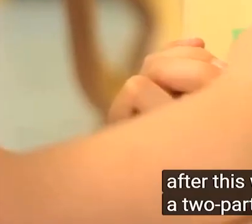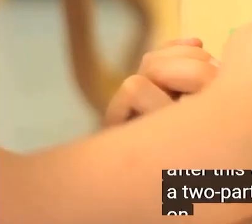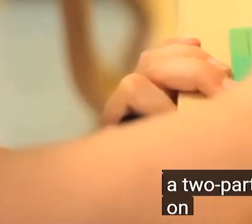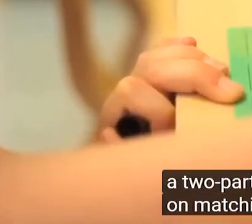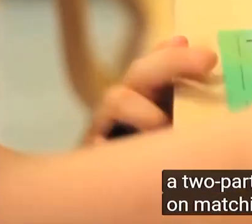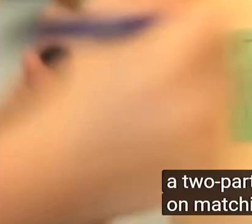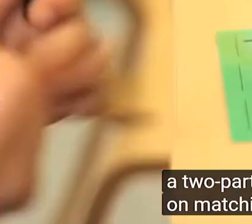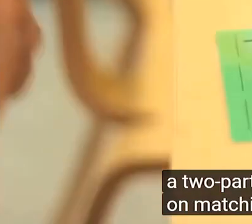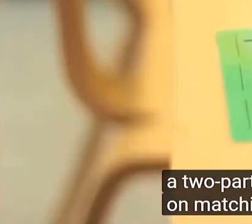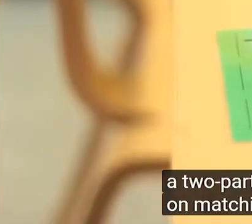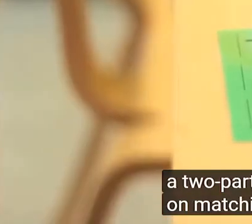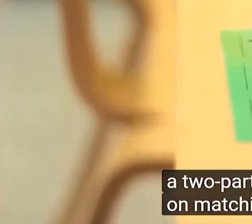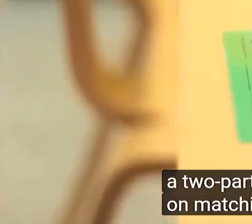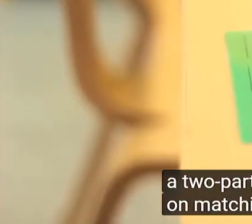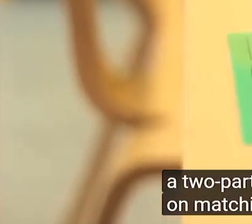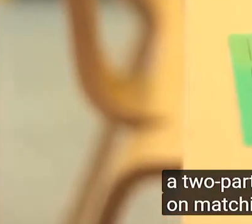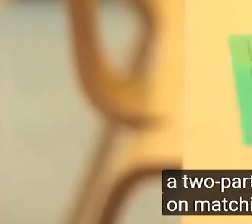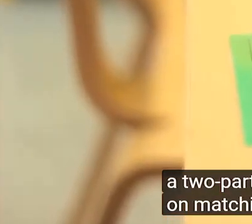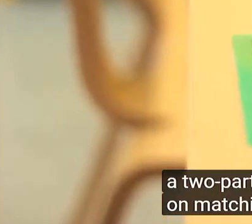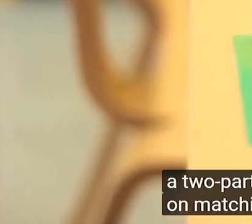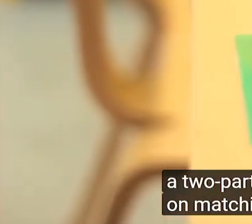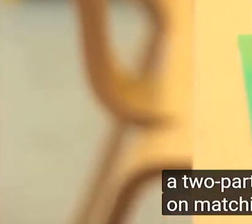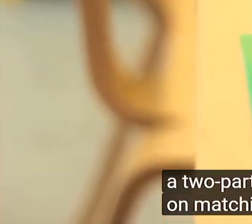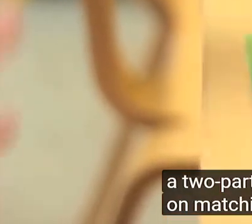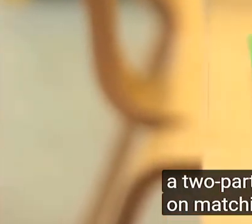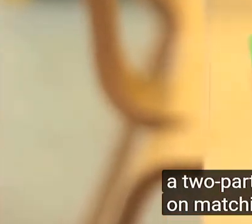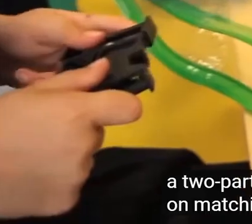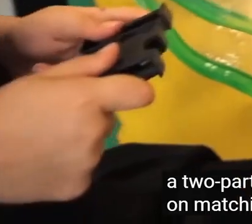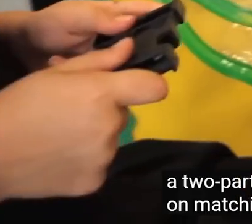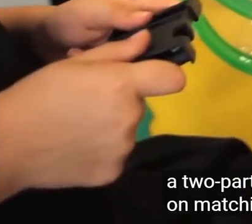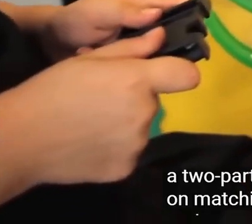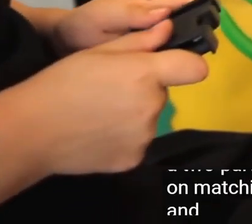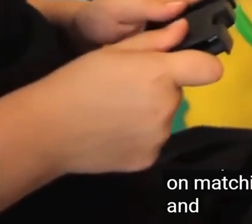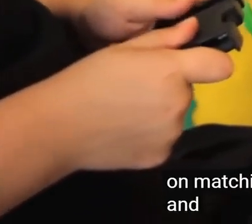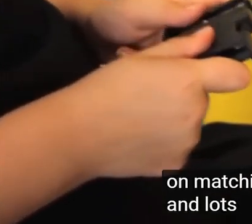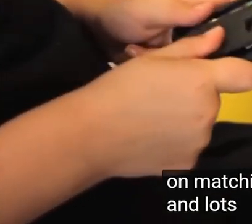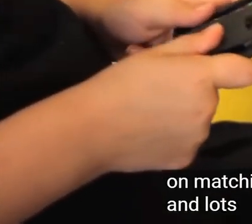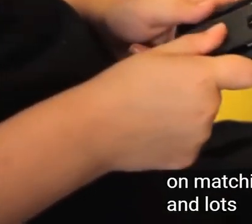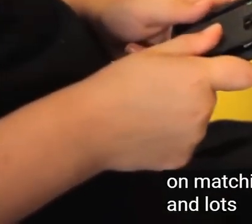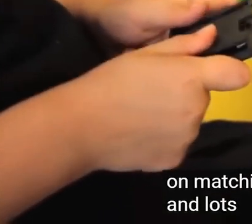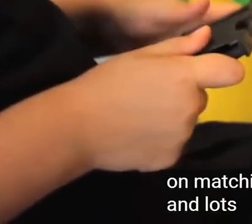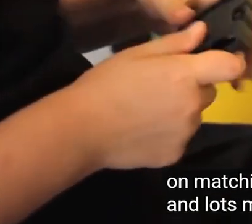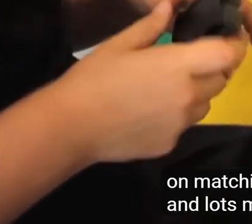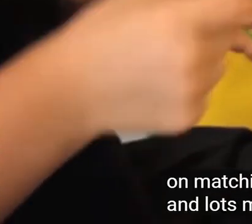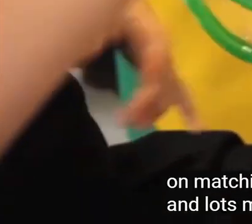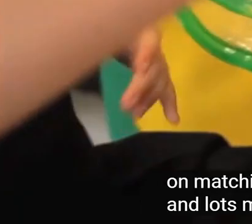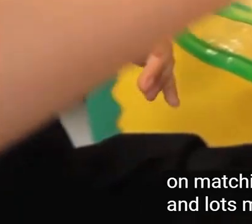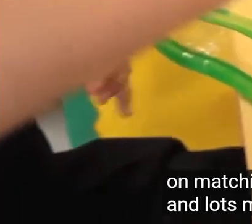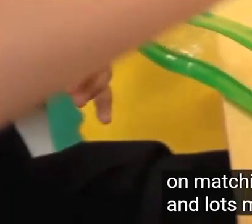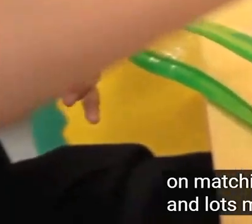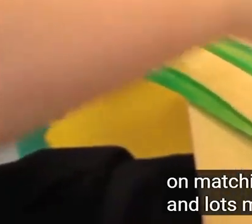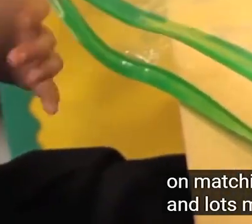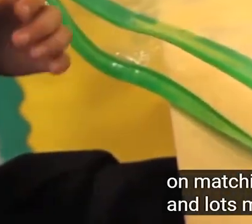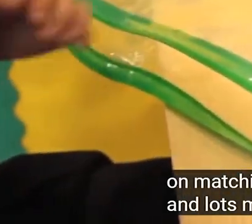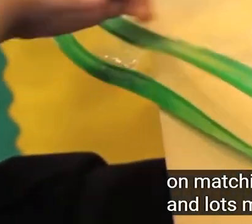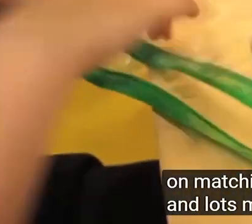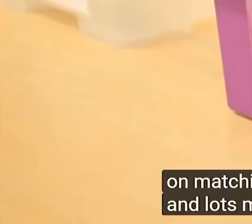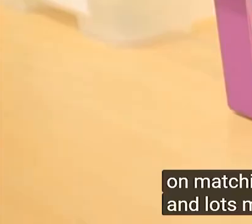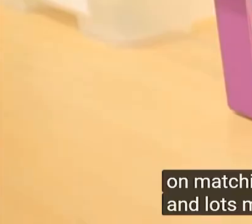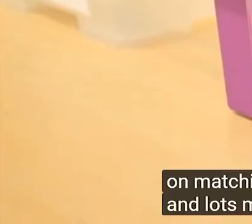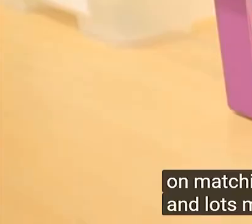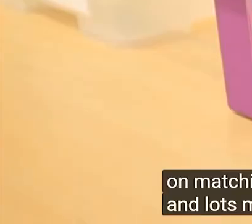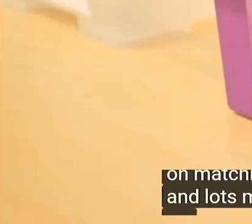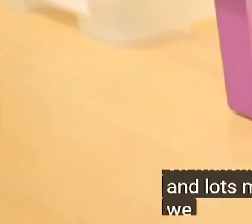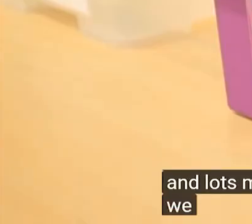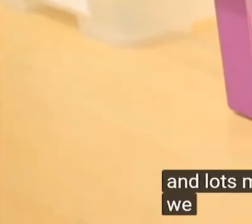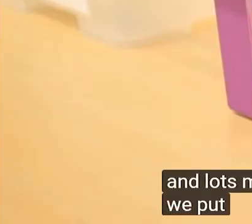also work on matching activities, fine motor skills, and lots more. Once the